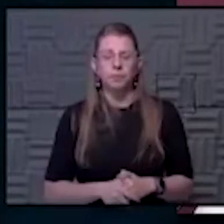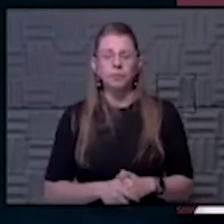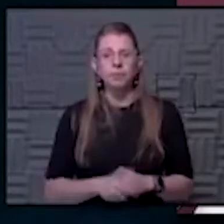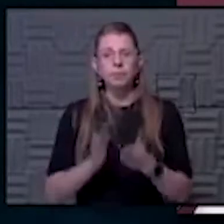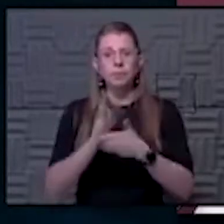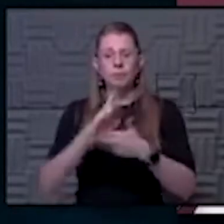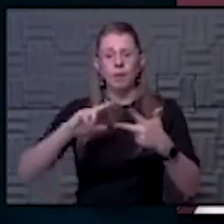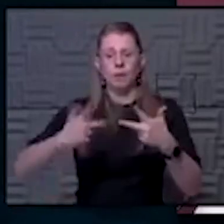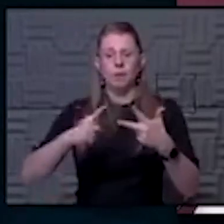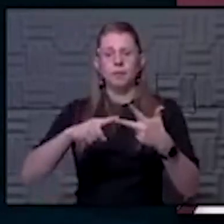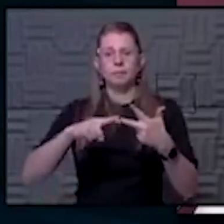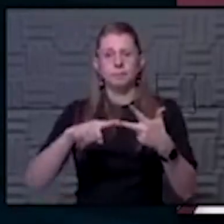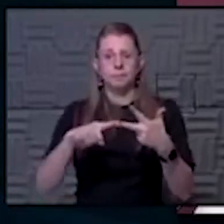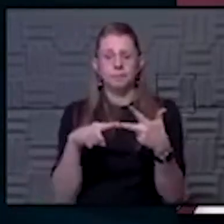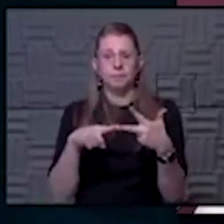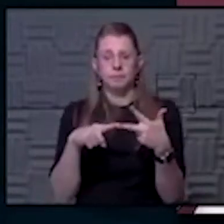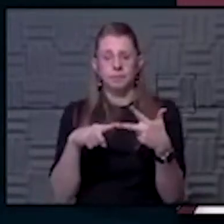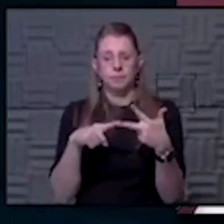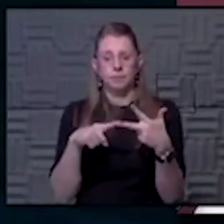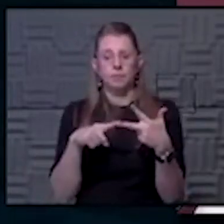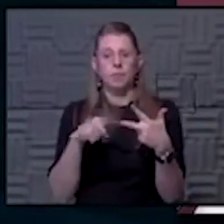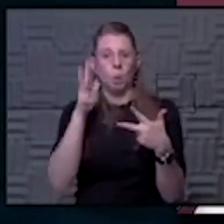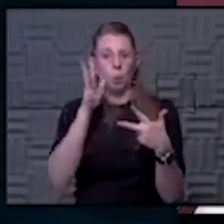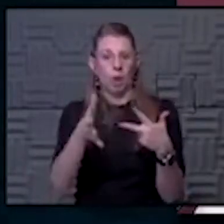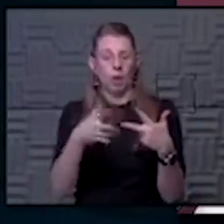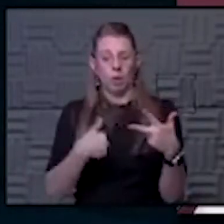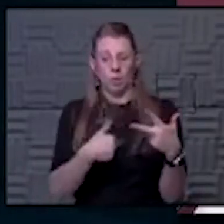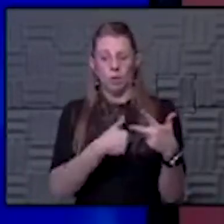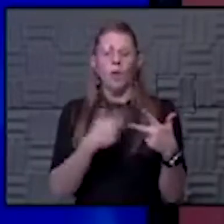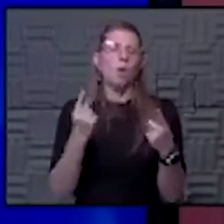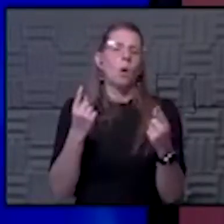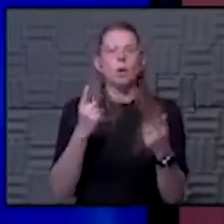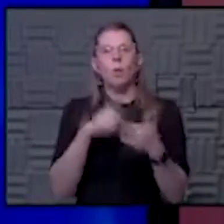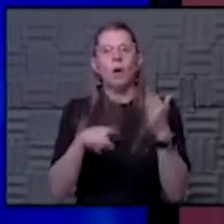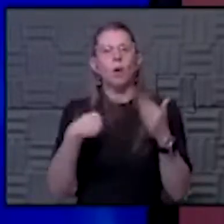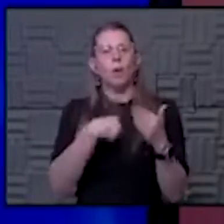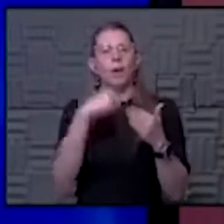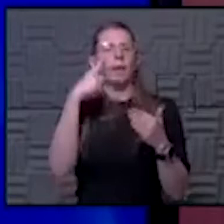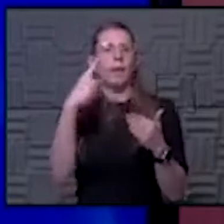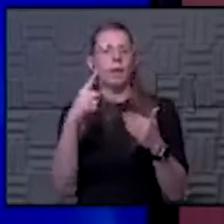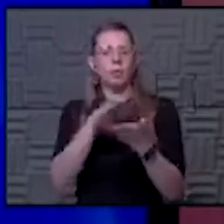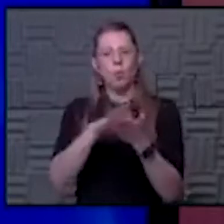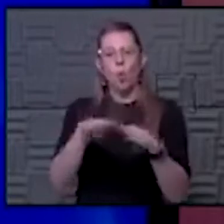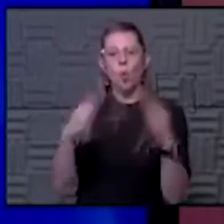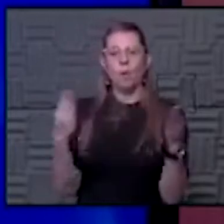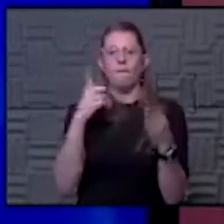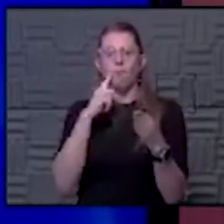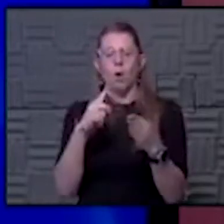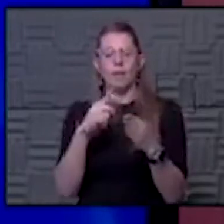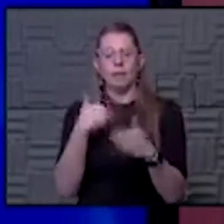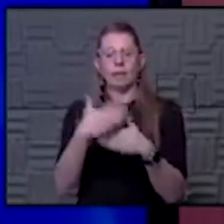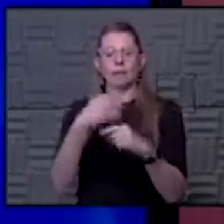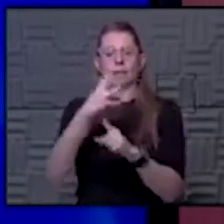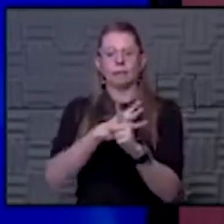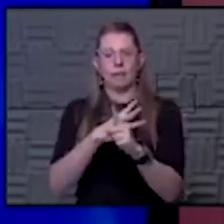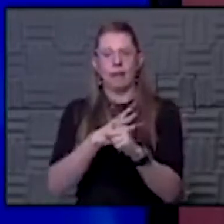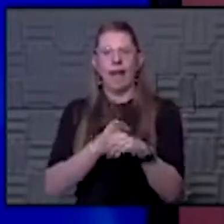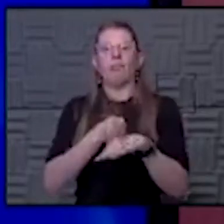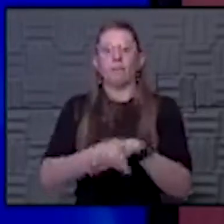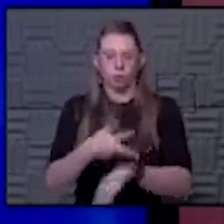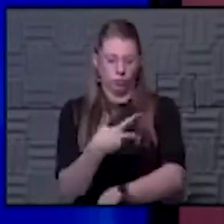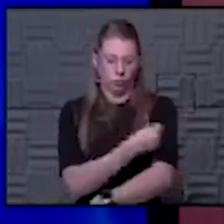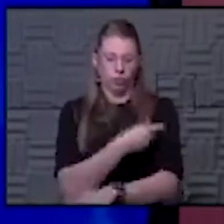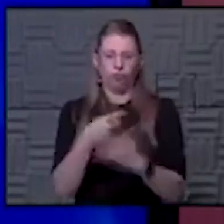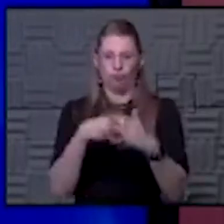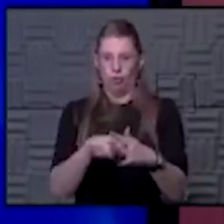All right, and the third one was, are we going to, what do we think about schools reopening here for the next 6 months prior to vaccination?